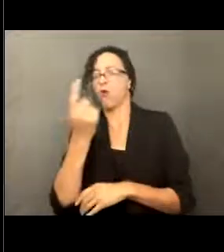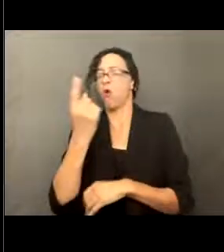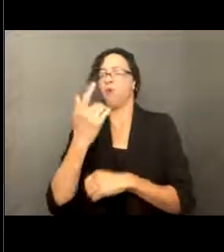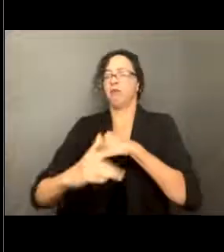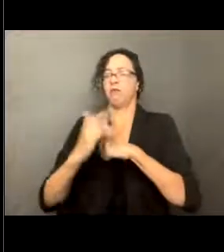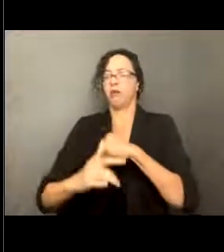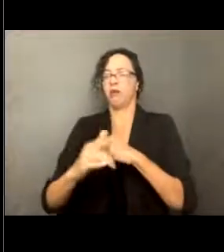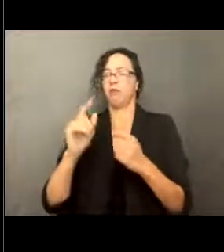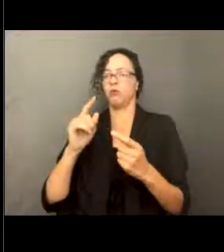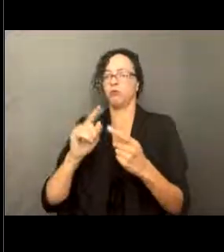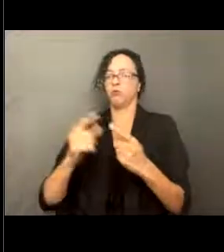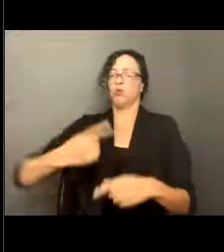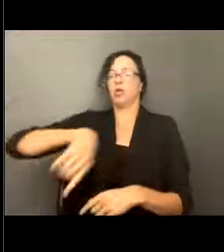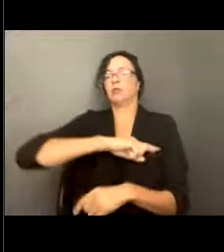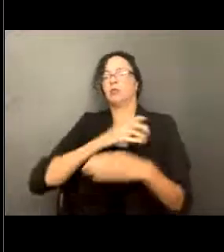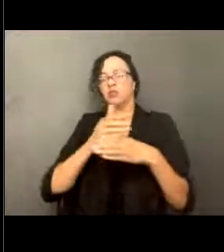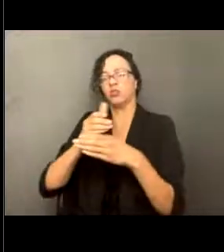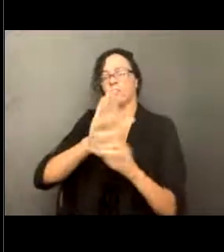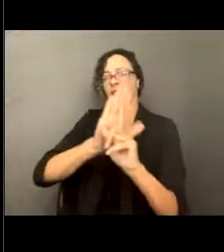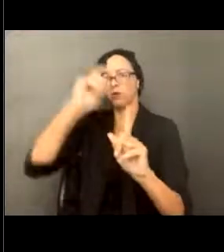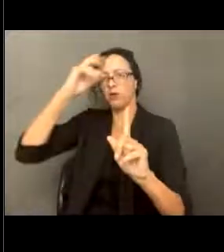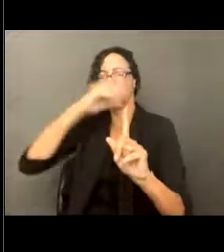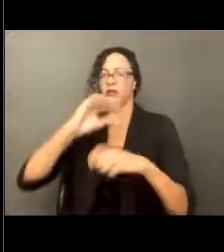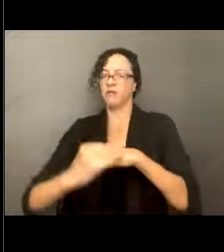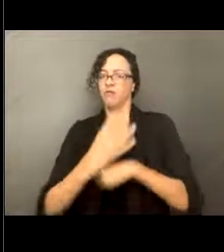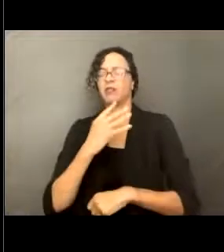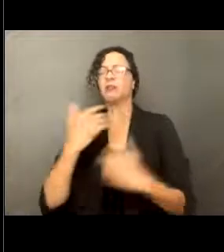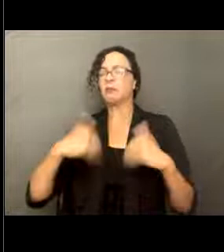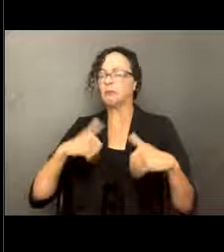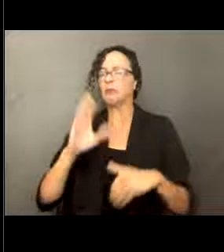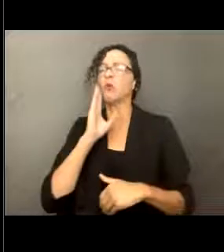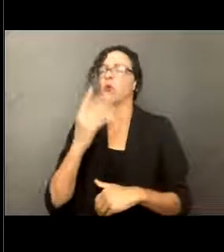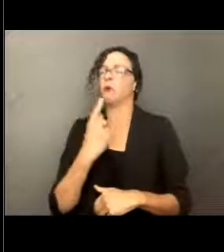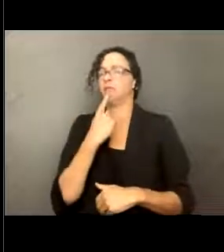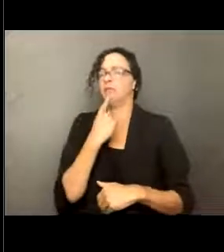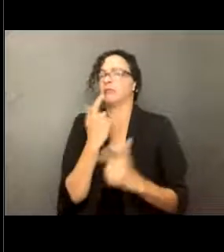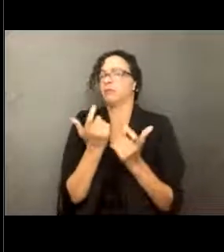and advice. We'll miss him greatly. Thank you. That concludes my report.